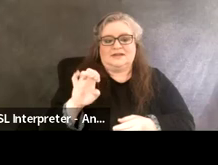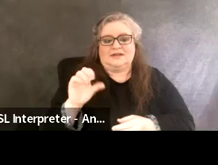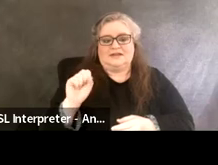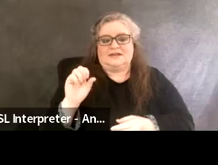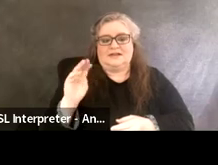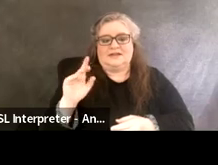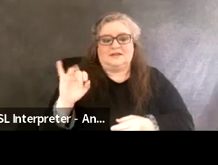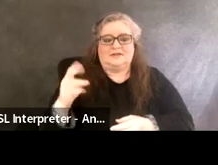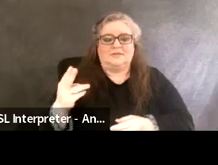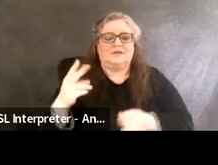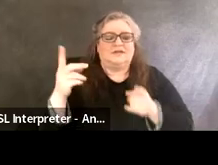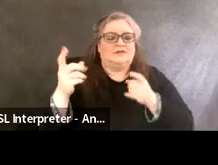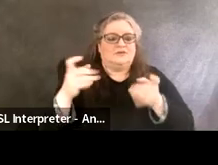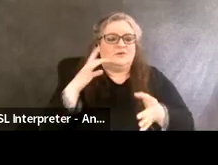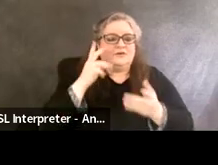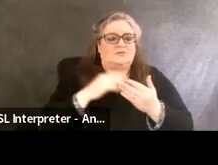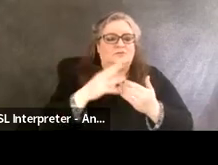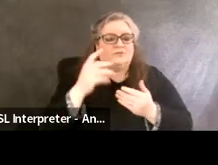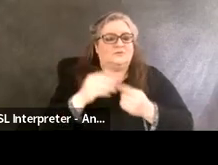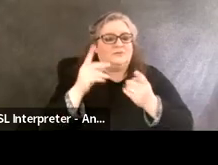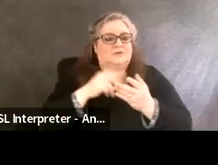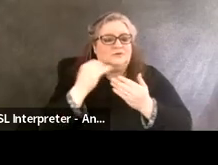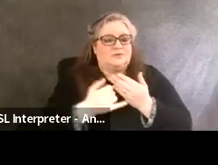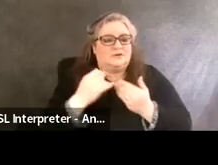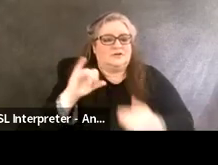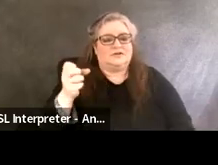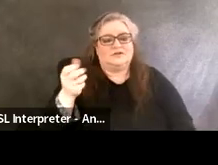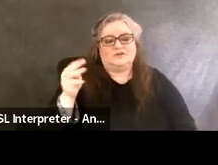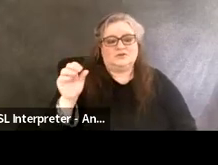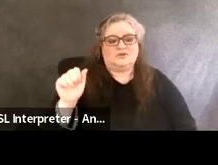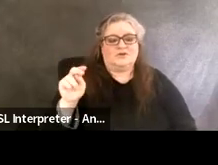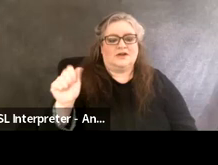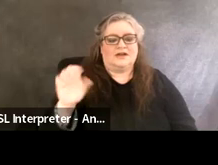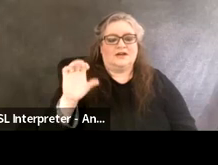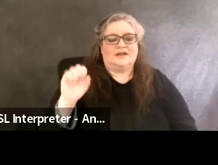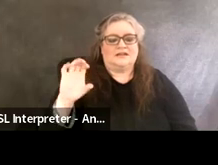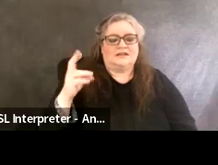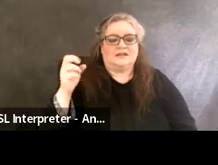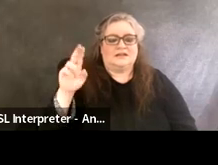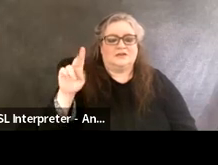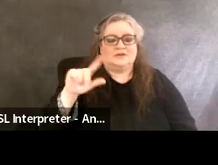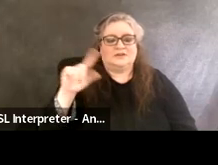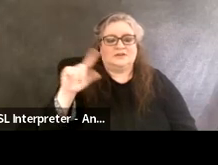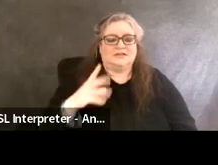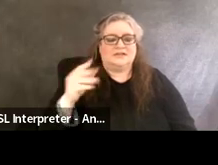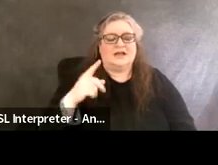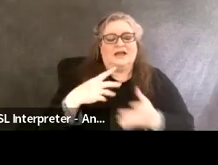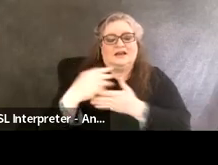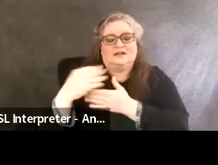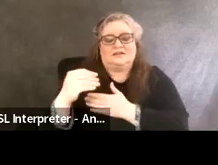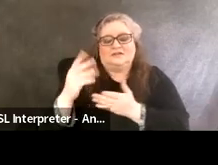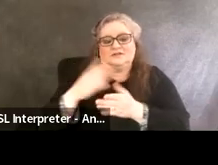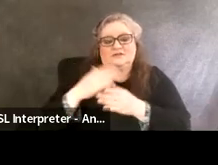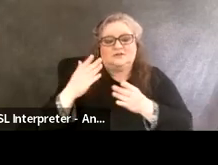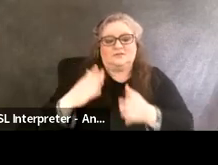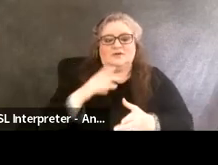special projects. Megan Lewis and Jonna Schultz are incredible public funding navigators. We also have some external partners